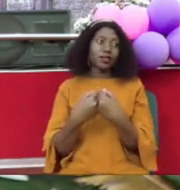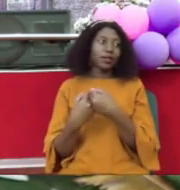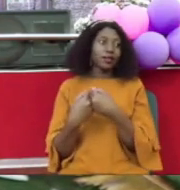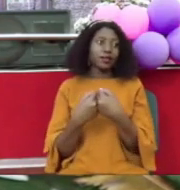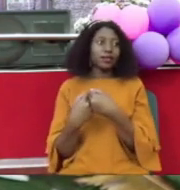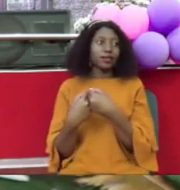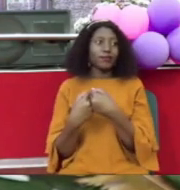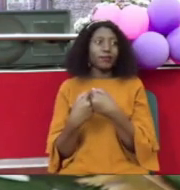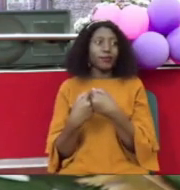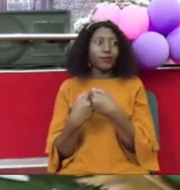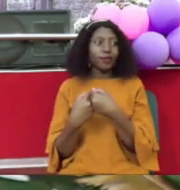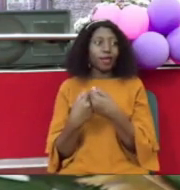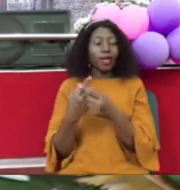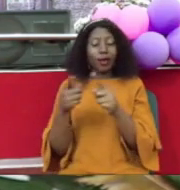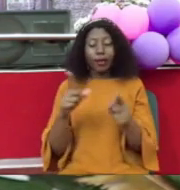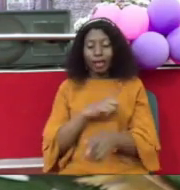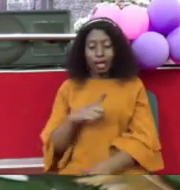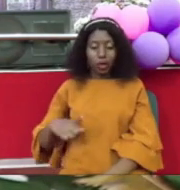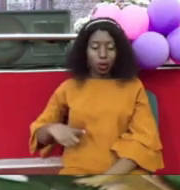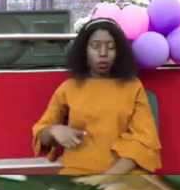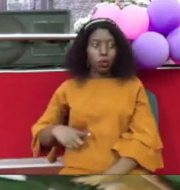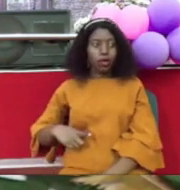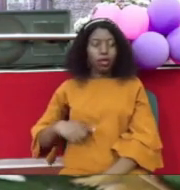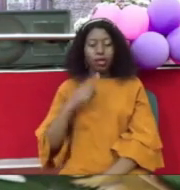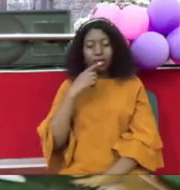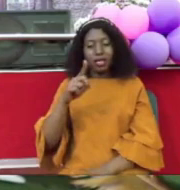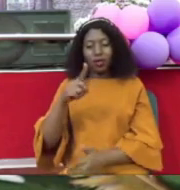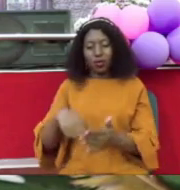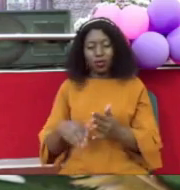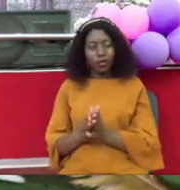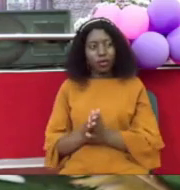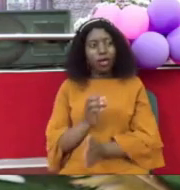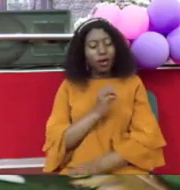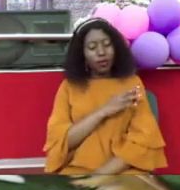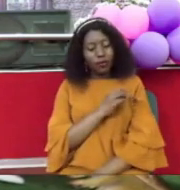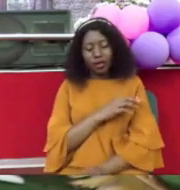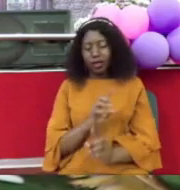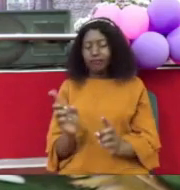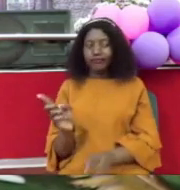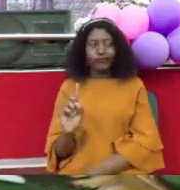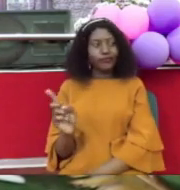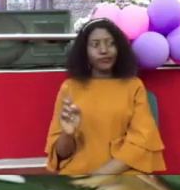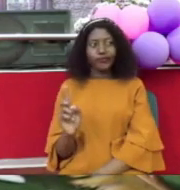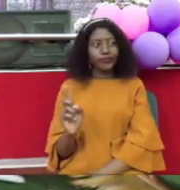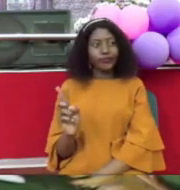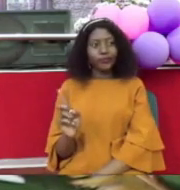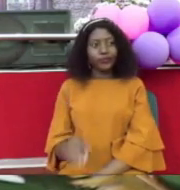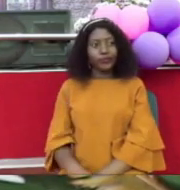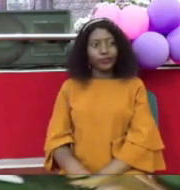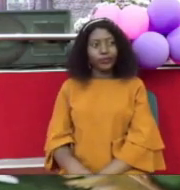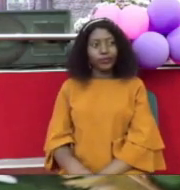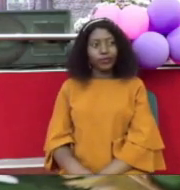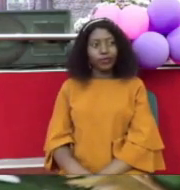kupitia changamoto. But the Lord is telling us, don't fear. Lakini Bwana Mungu anatuambia usiogope. Go